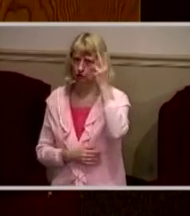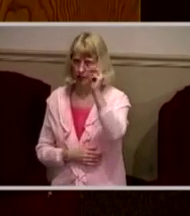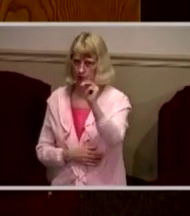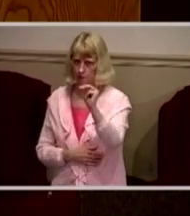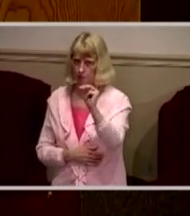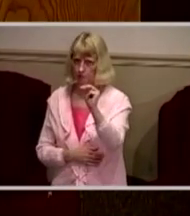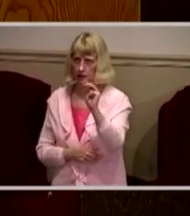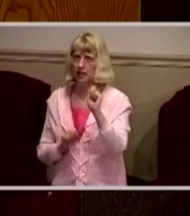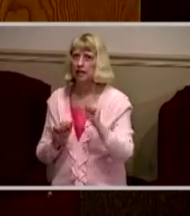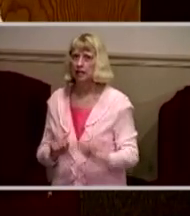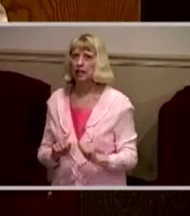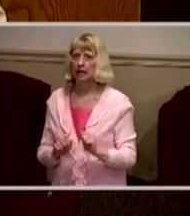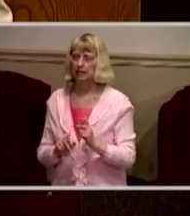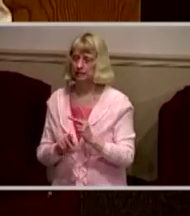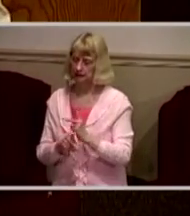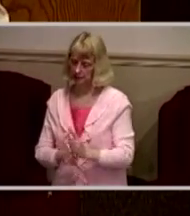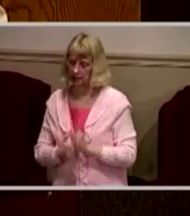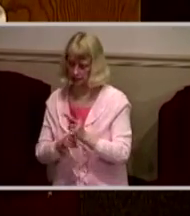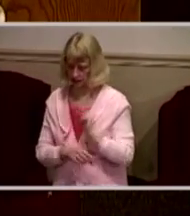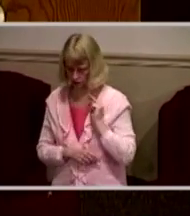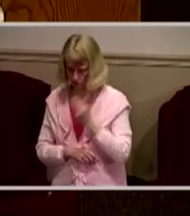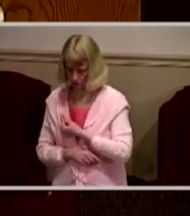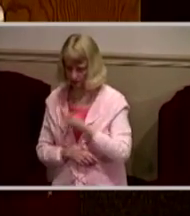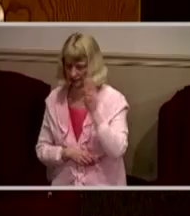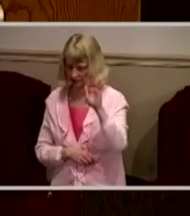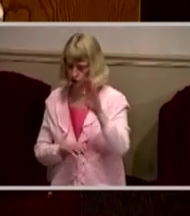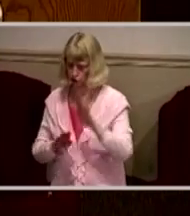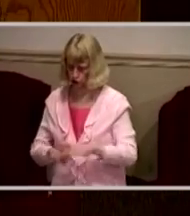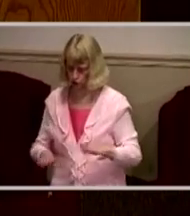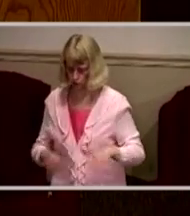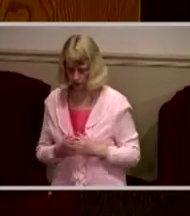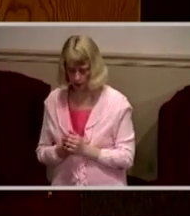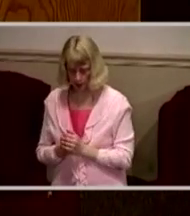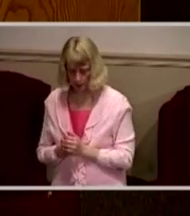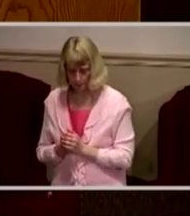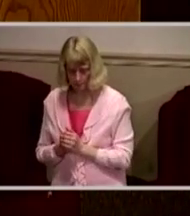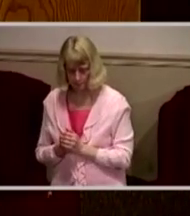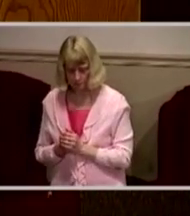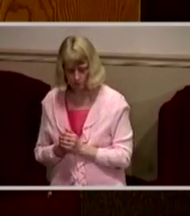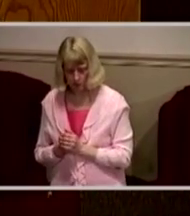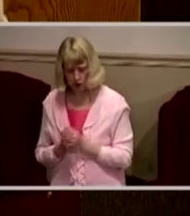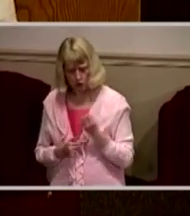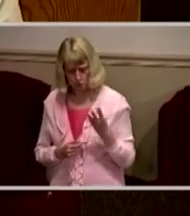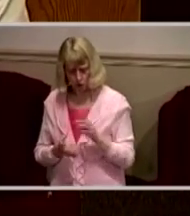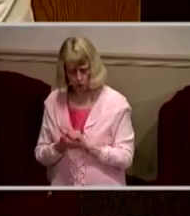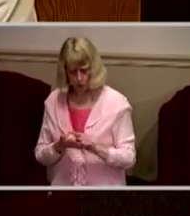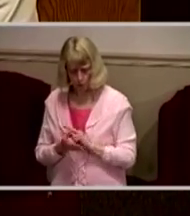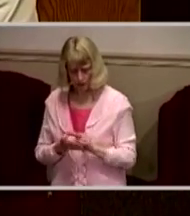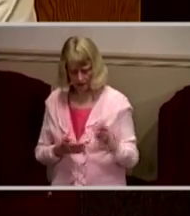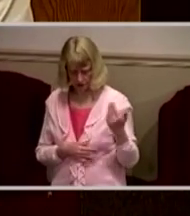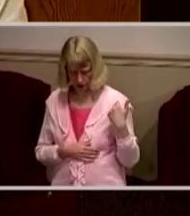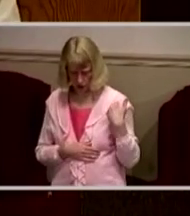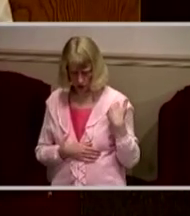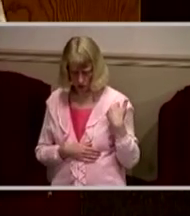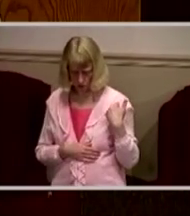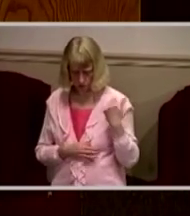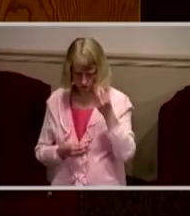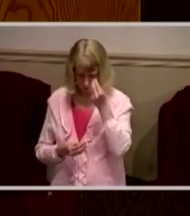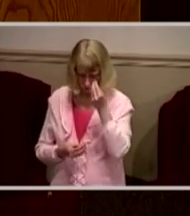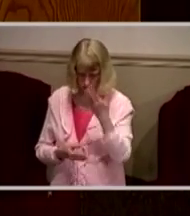that we might be able to be sustained as his children. I mentioned a couple of weeks ago that